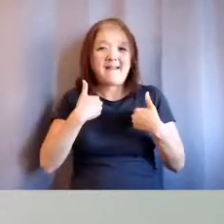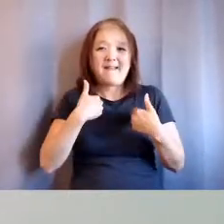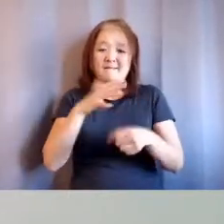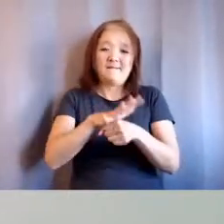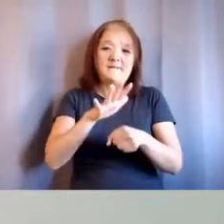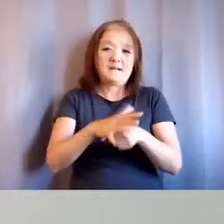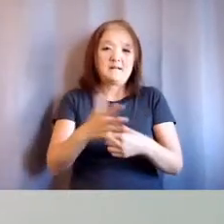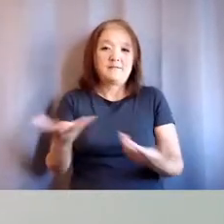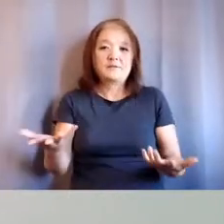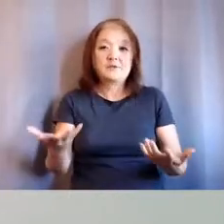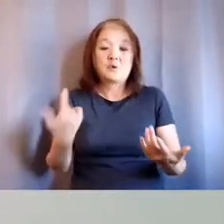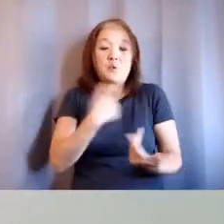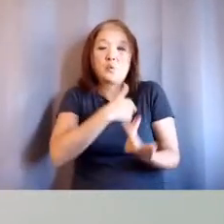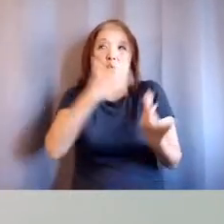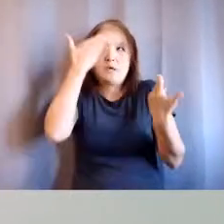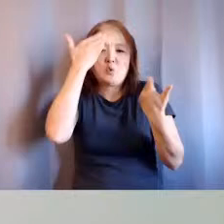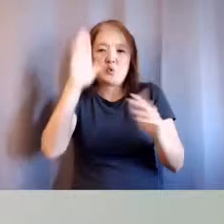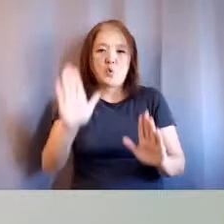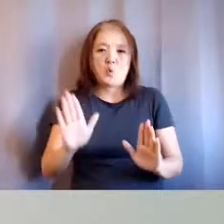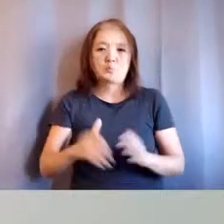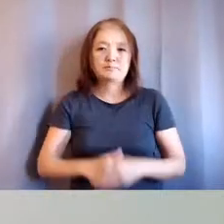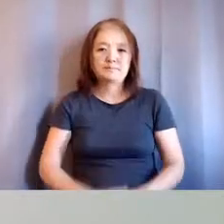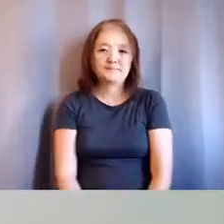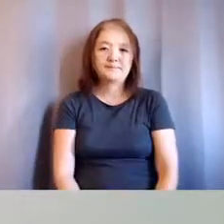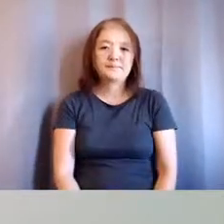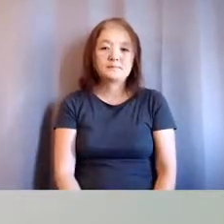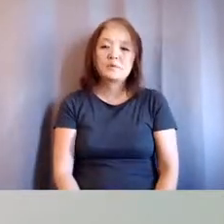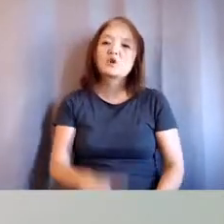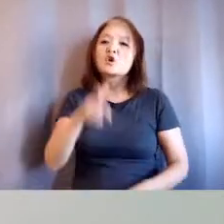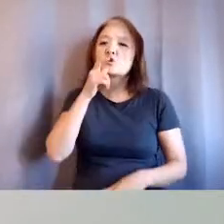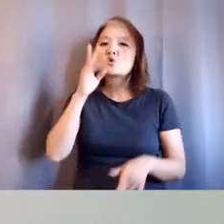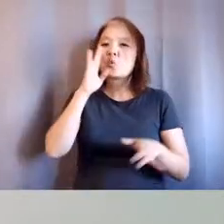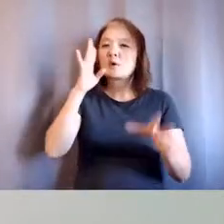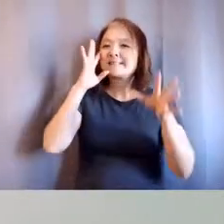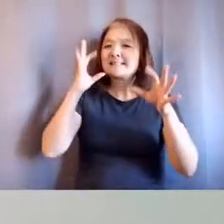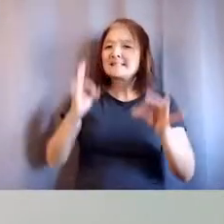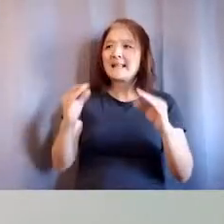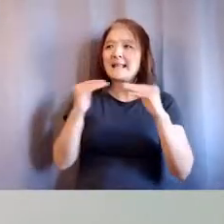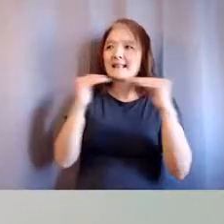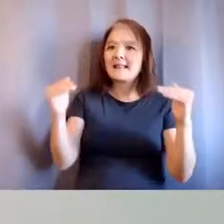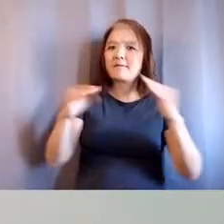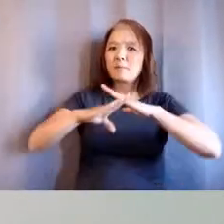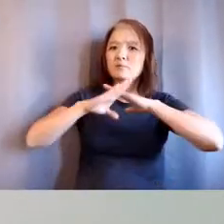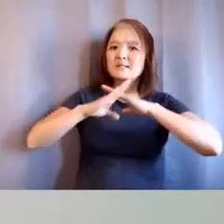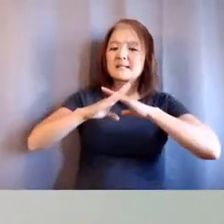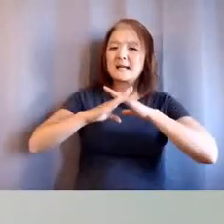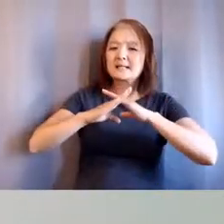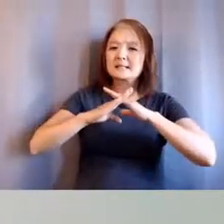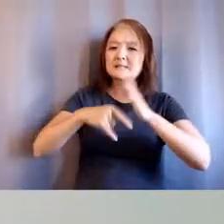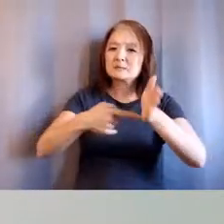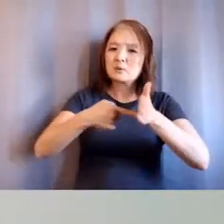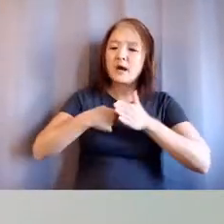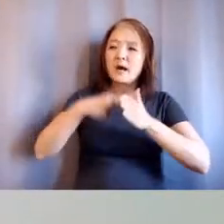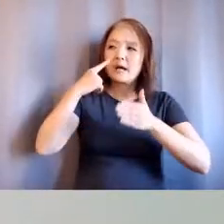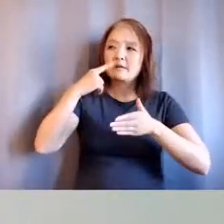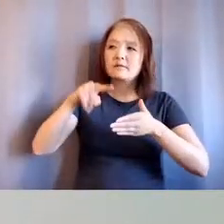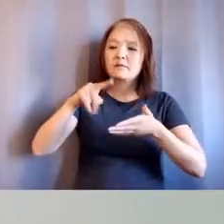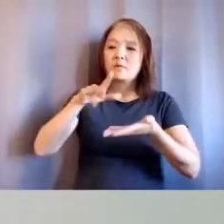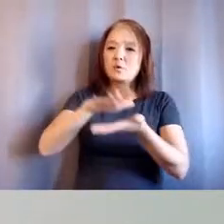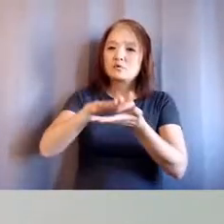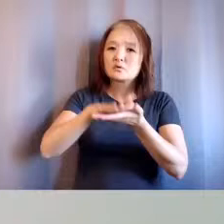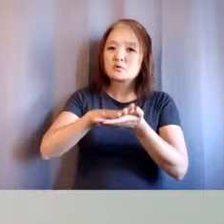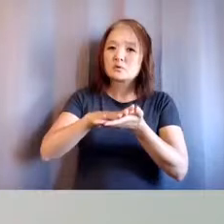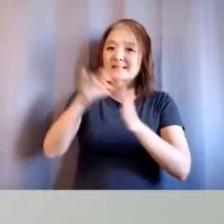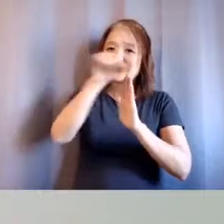we just don't know. Who will decide the level of protection needed on campus or in classrooms, the state